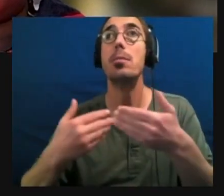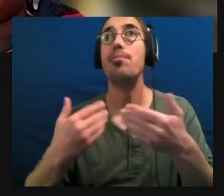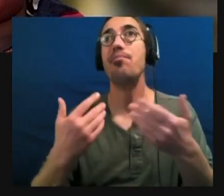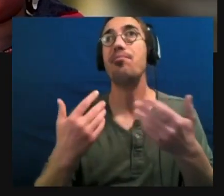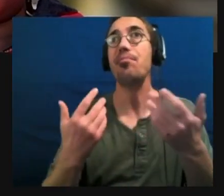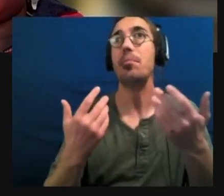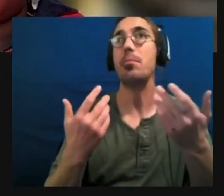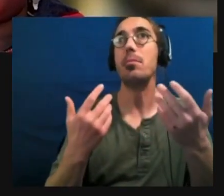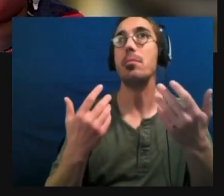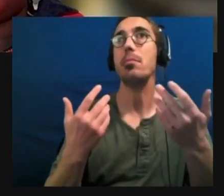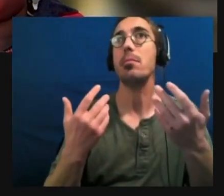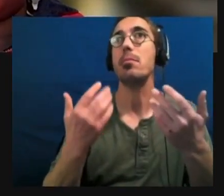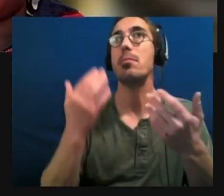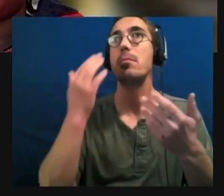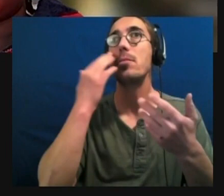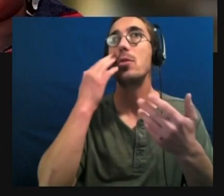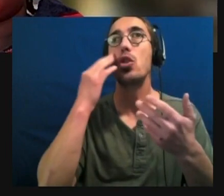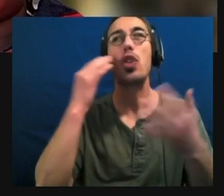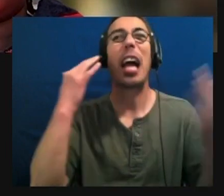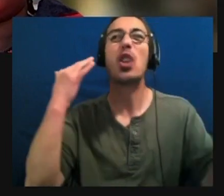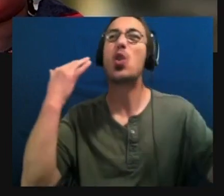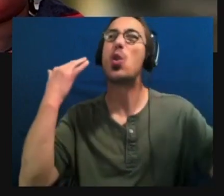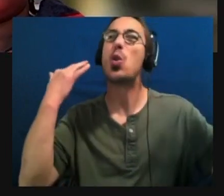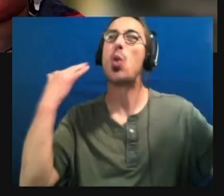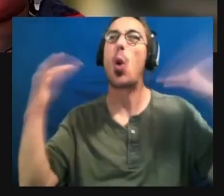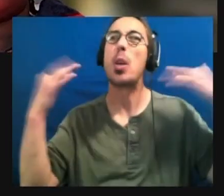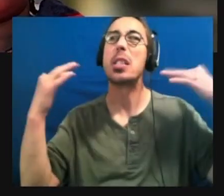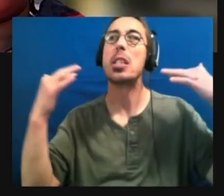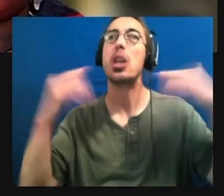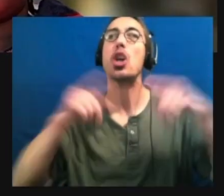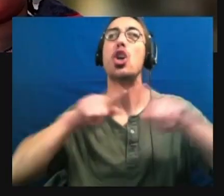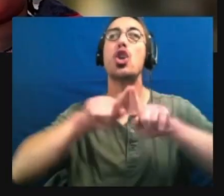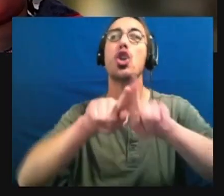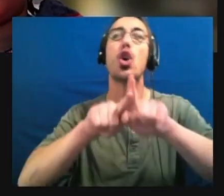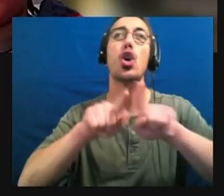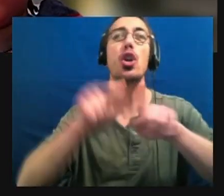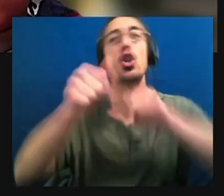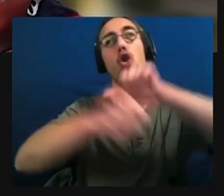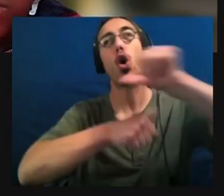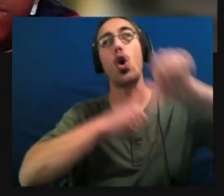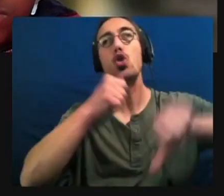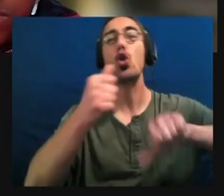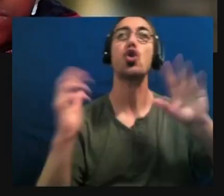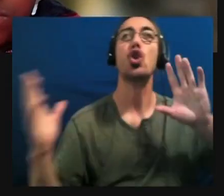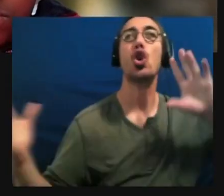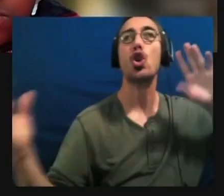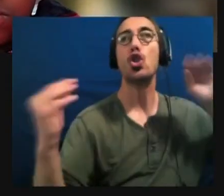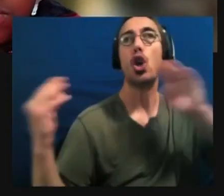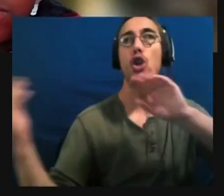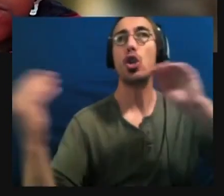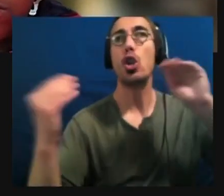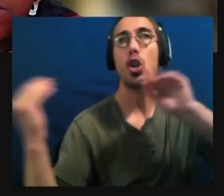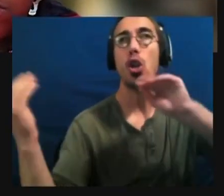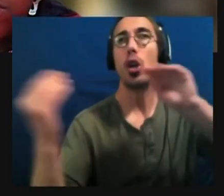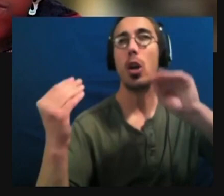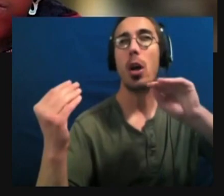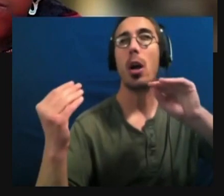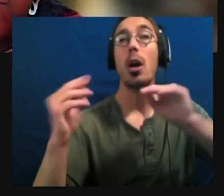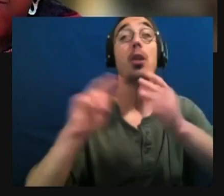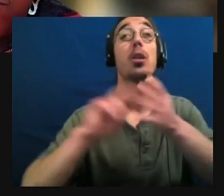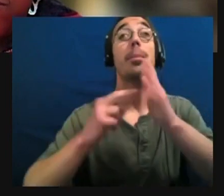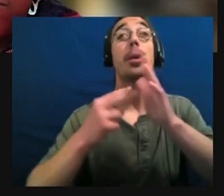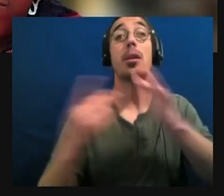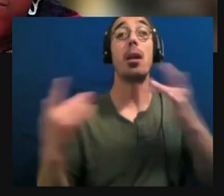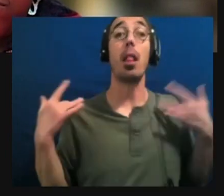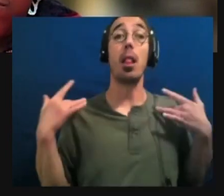all the noise coming, during social chatter, so it's not that you don't want to participate, but you're